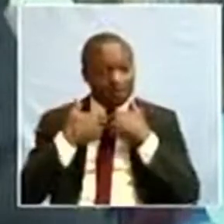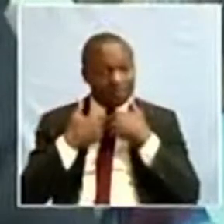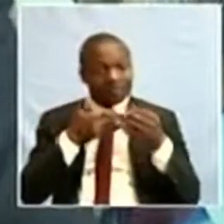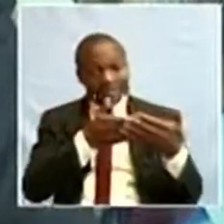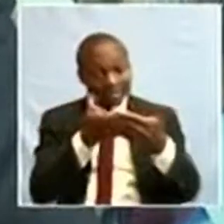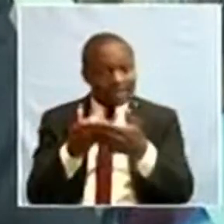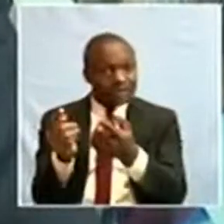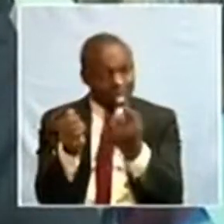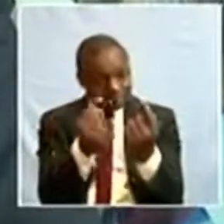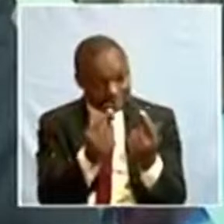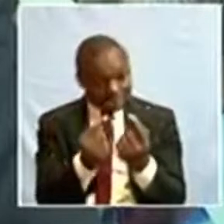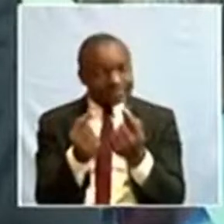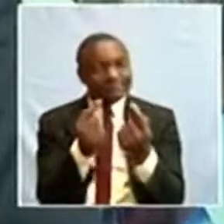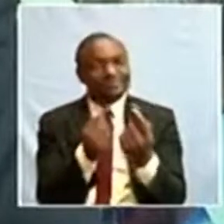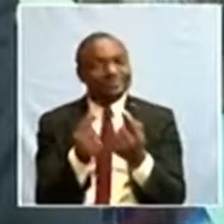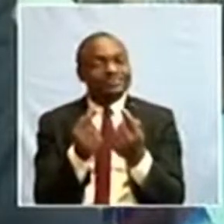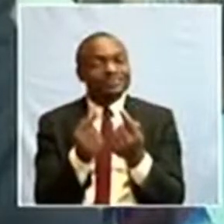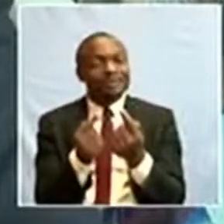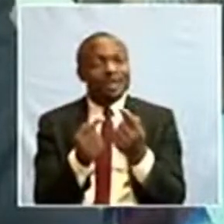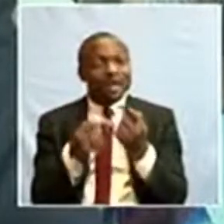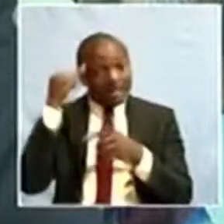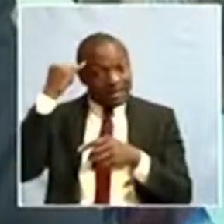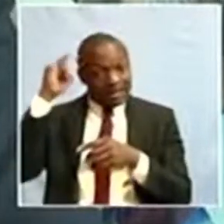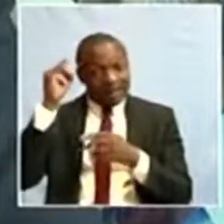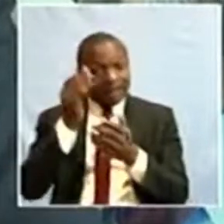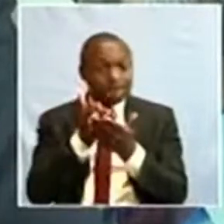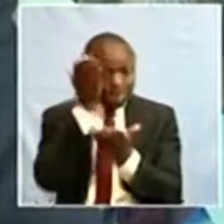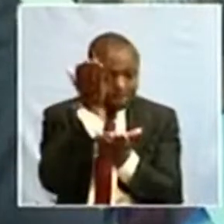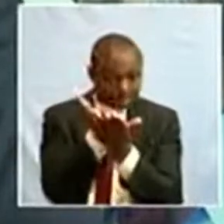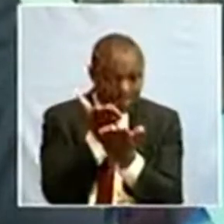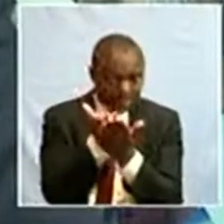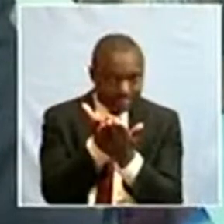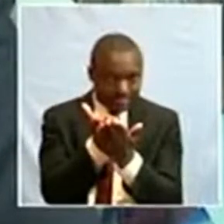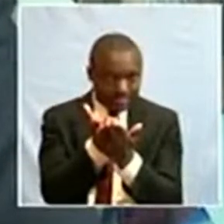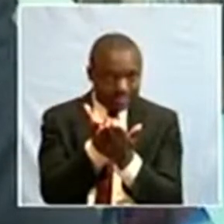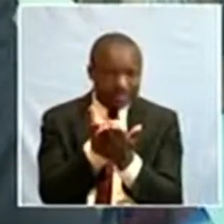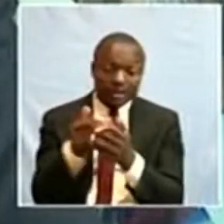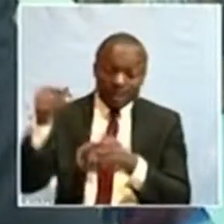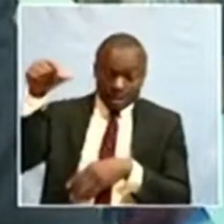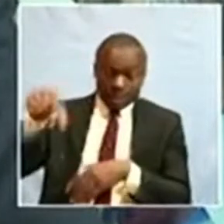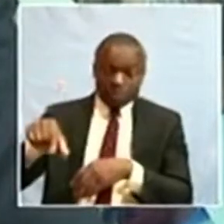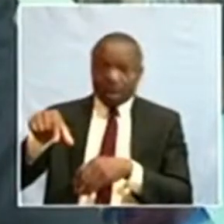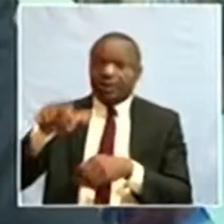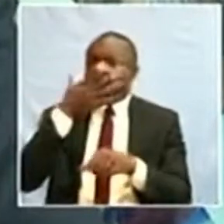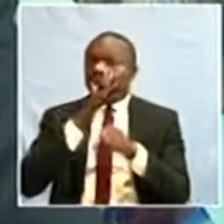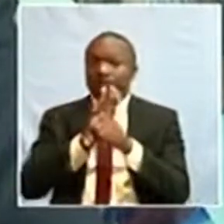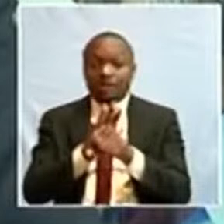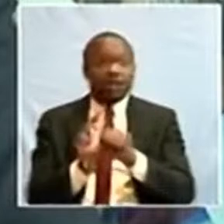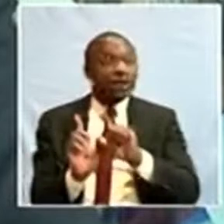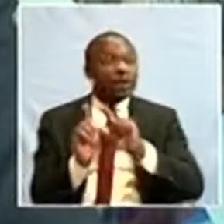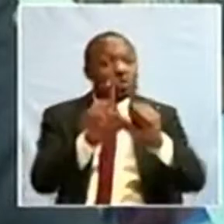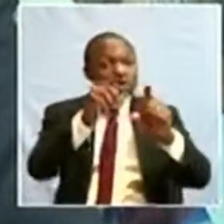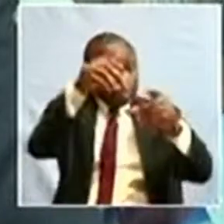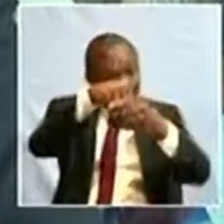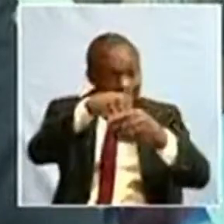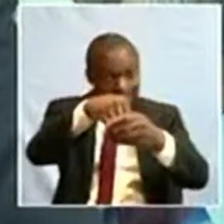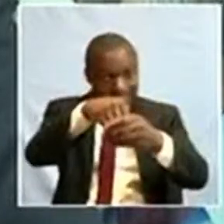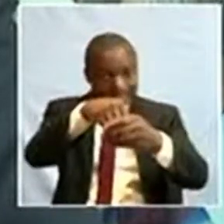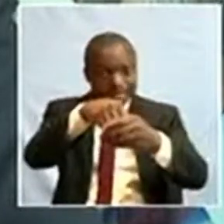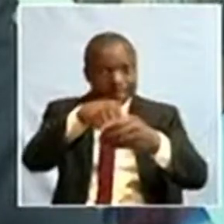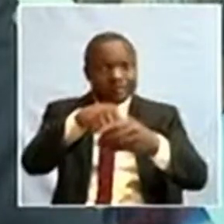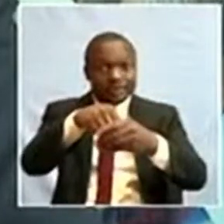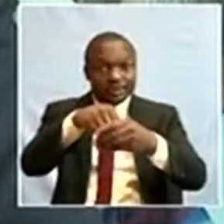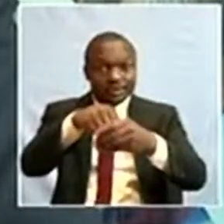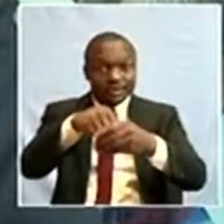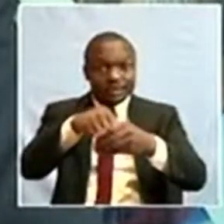particular situations where an opinion has been proposed, and then when quality assurance goes in to actually look at, do what we